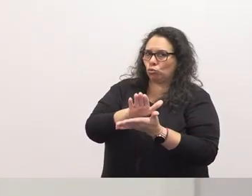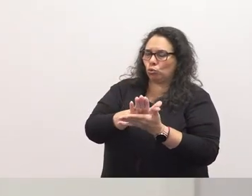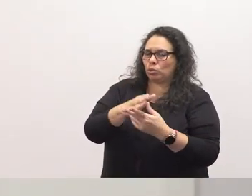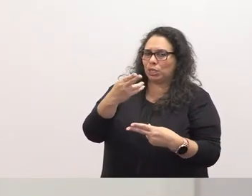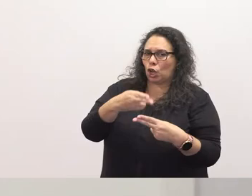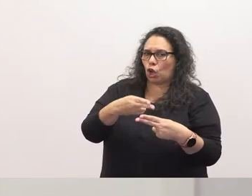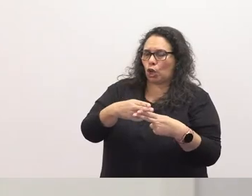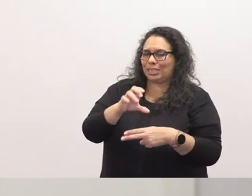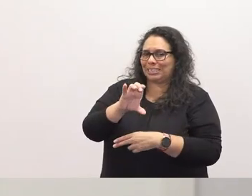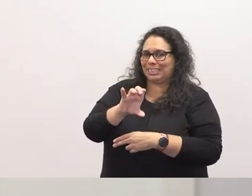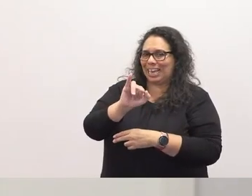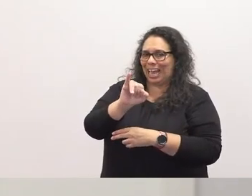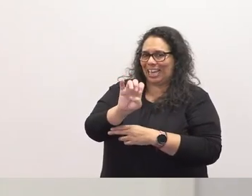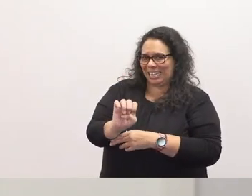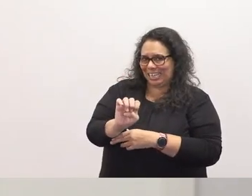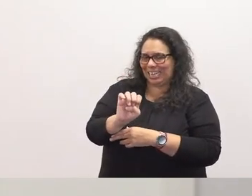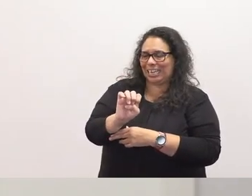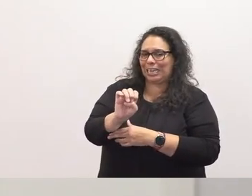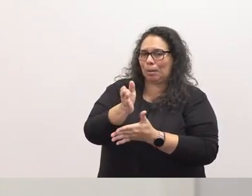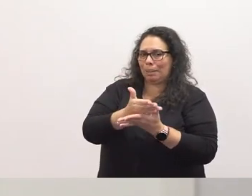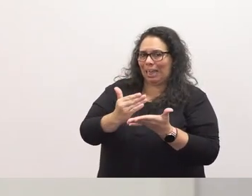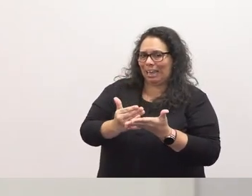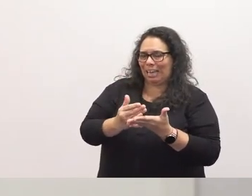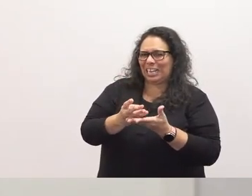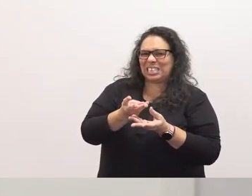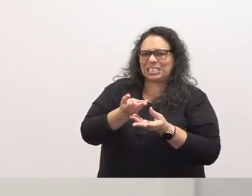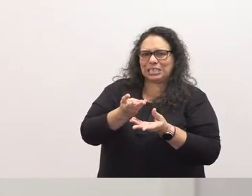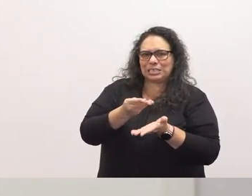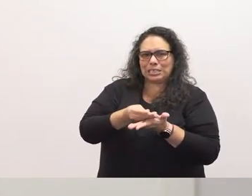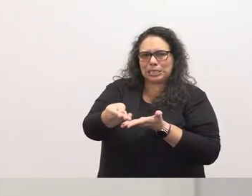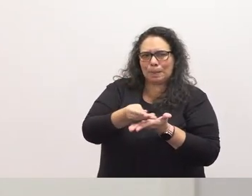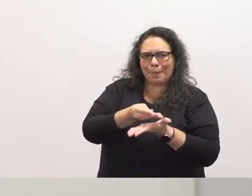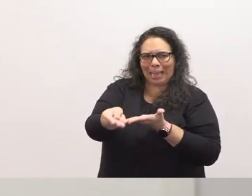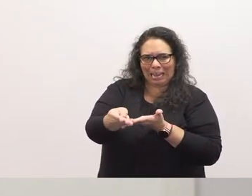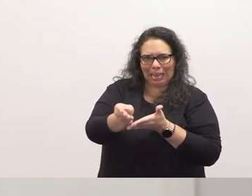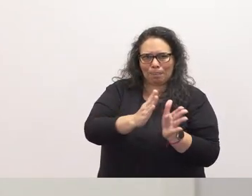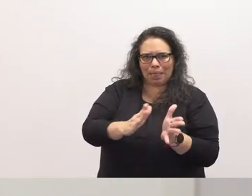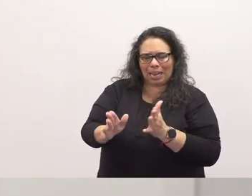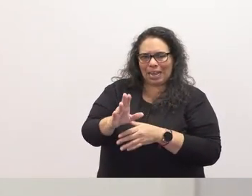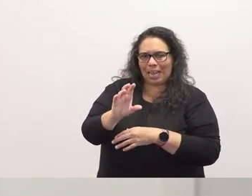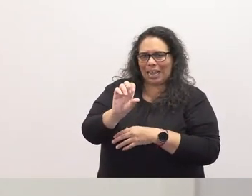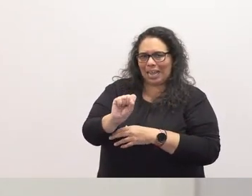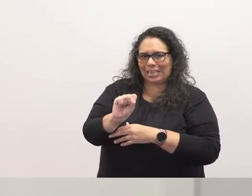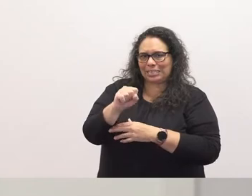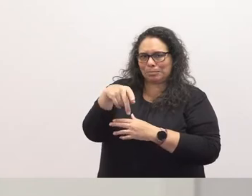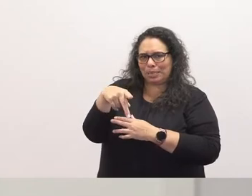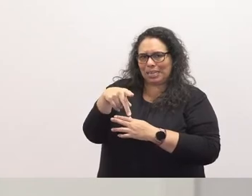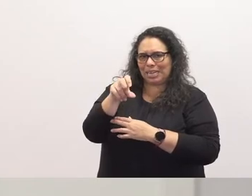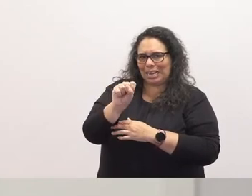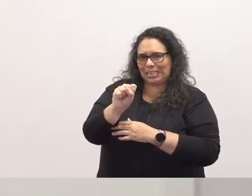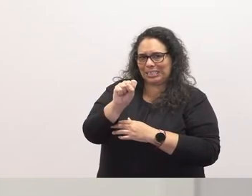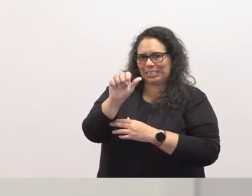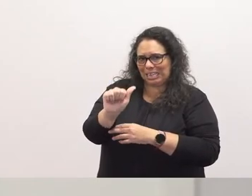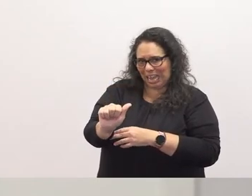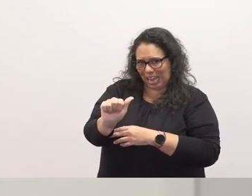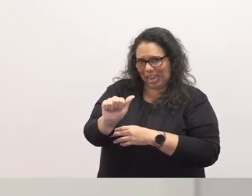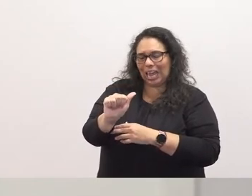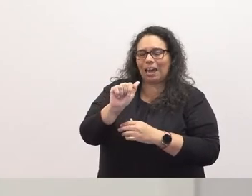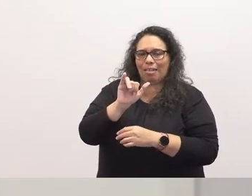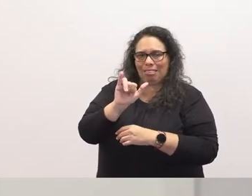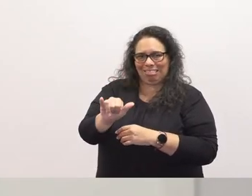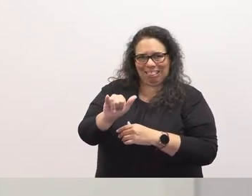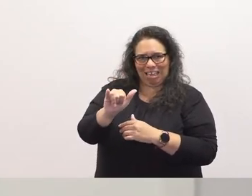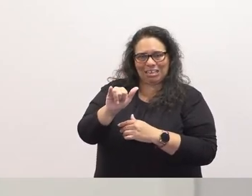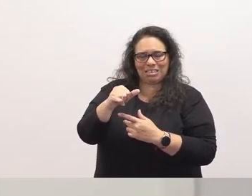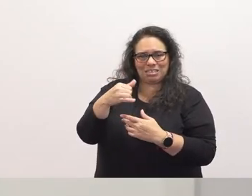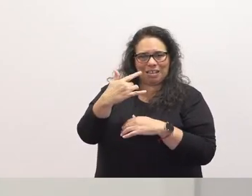them their CIE plan, which is a spending plan, available publicly. The SPSAs, the Single Plan for Student Achievement, is typically available